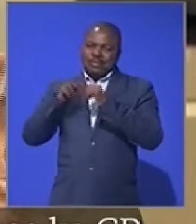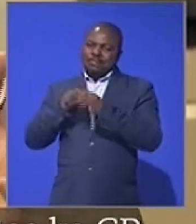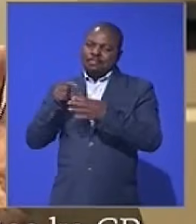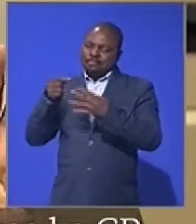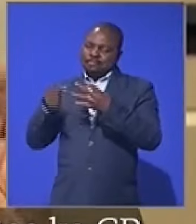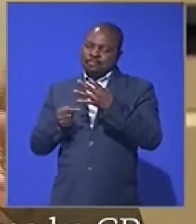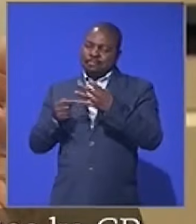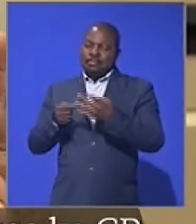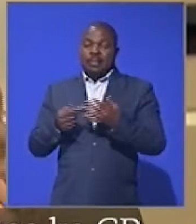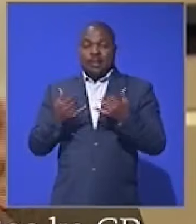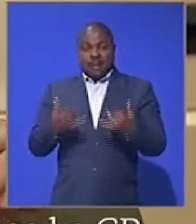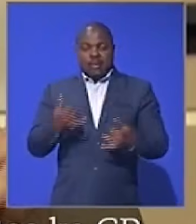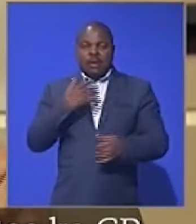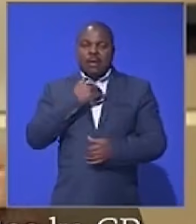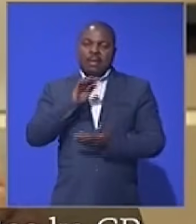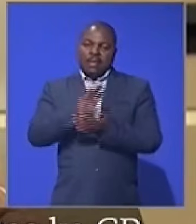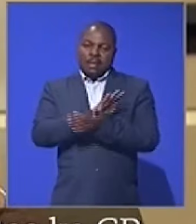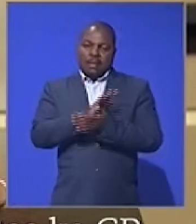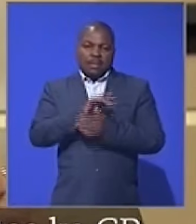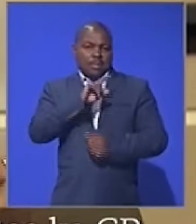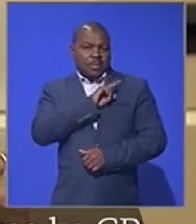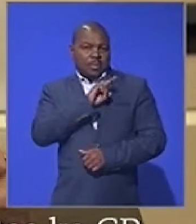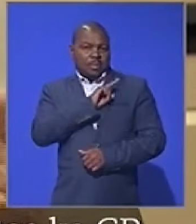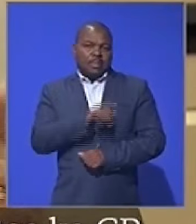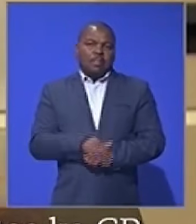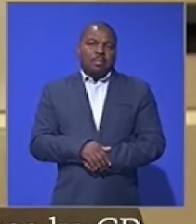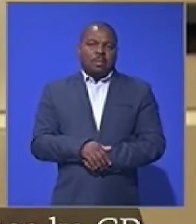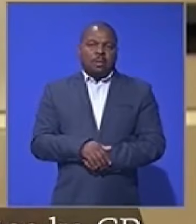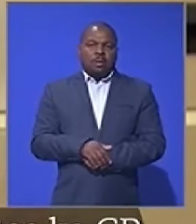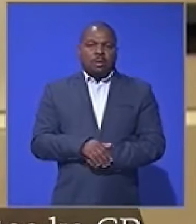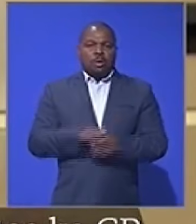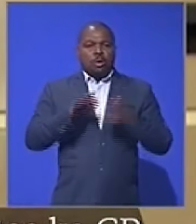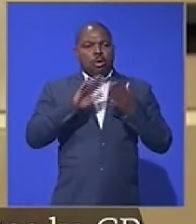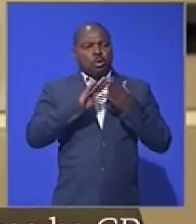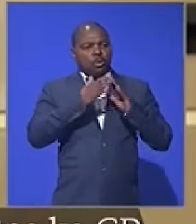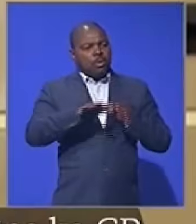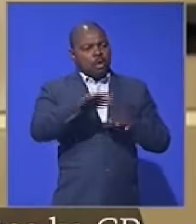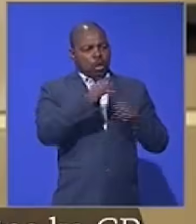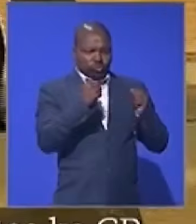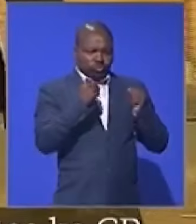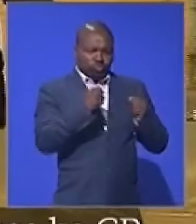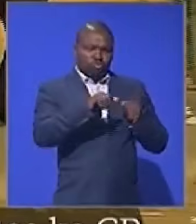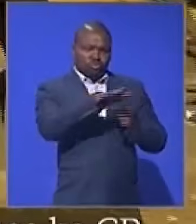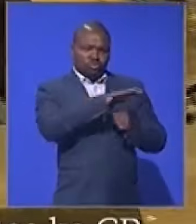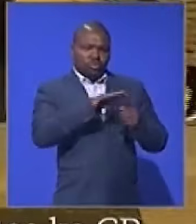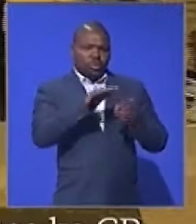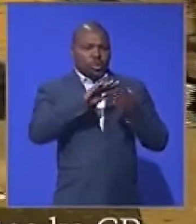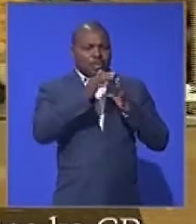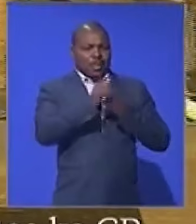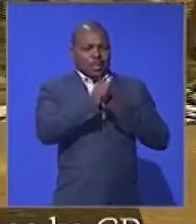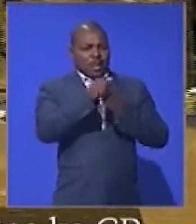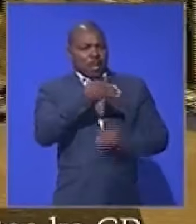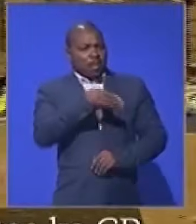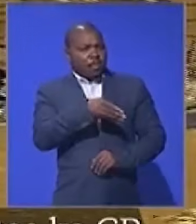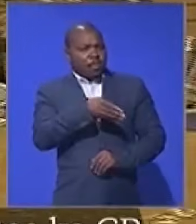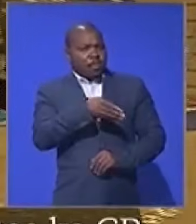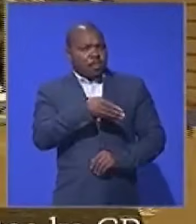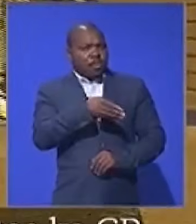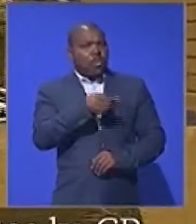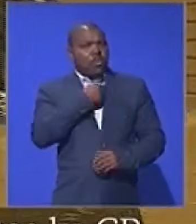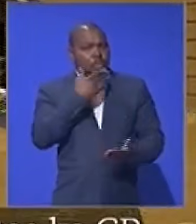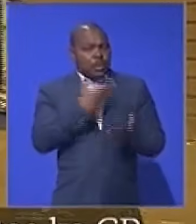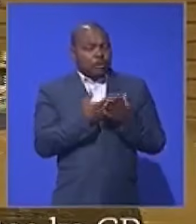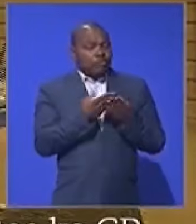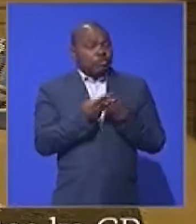And that's why I'm happy that we have a very strong community leaders are here. We can only solve